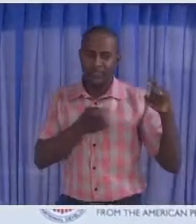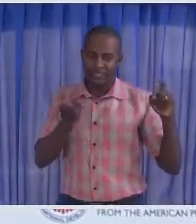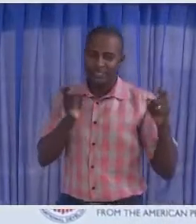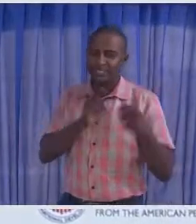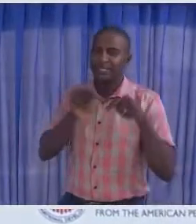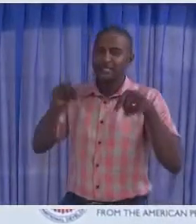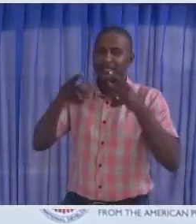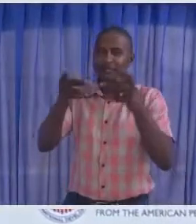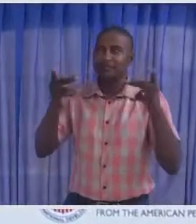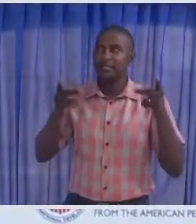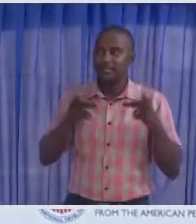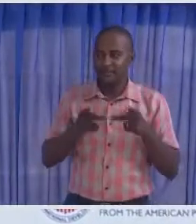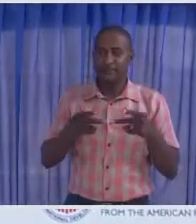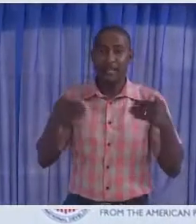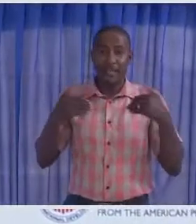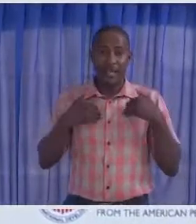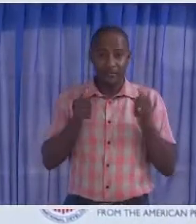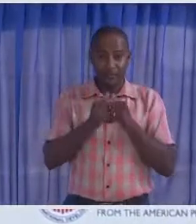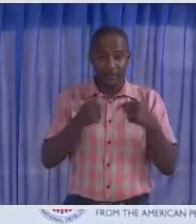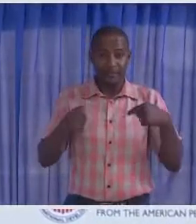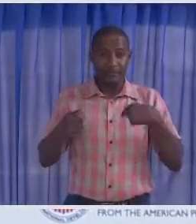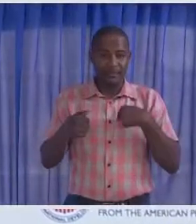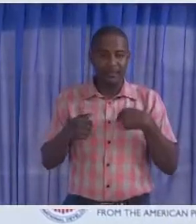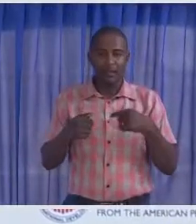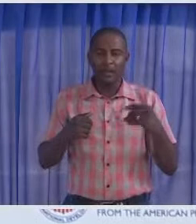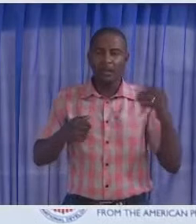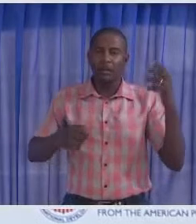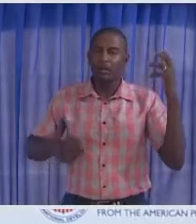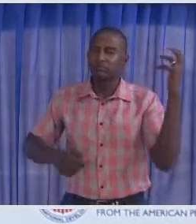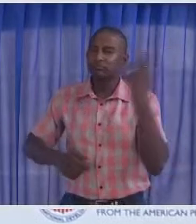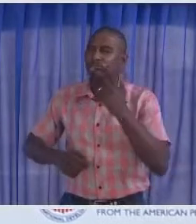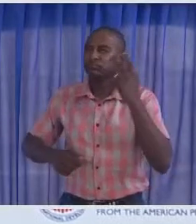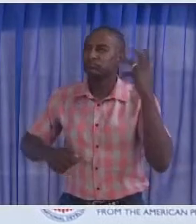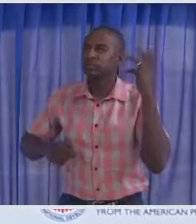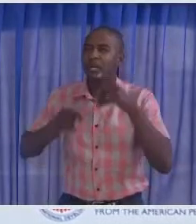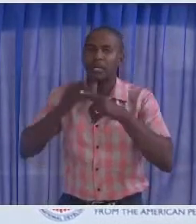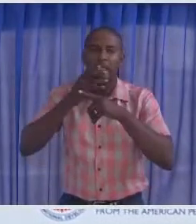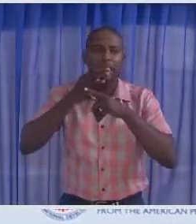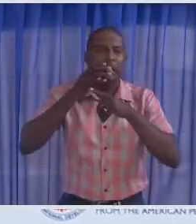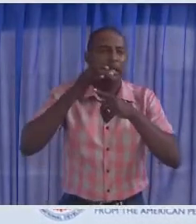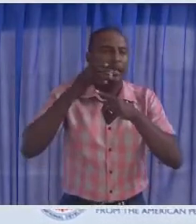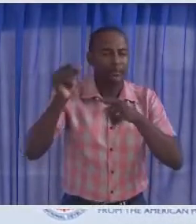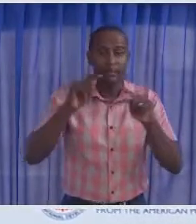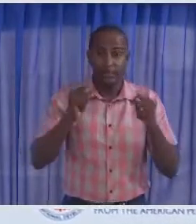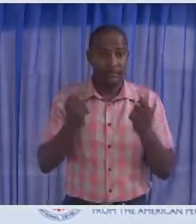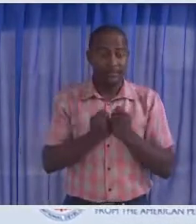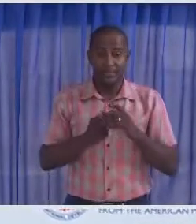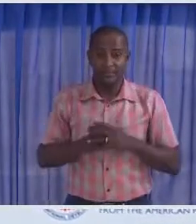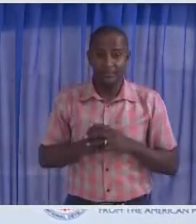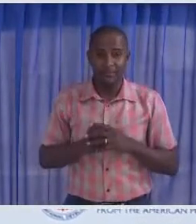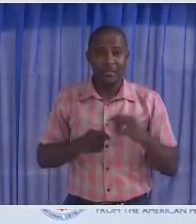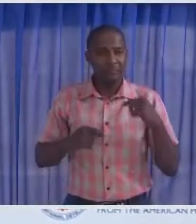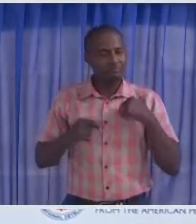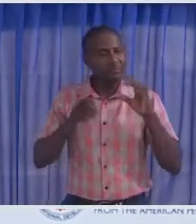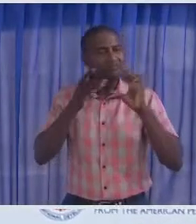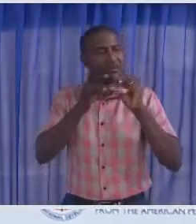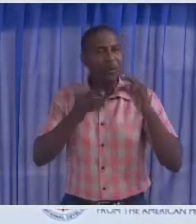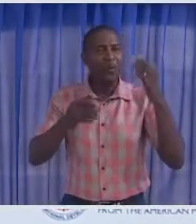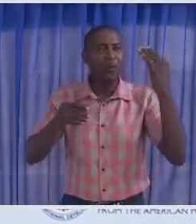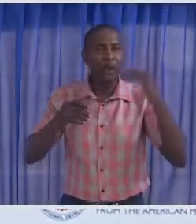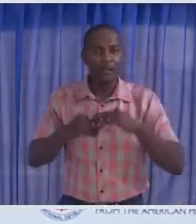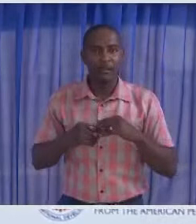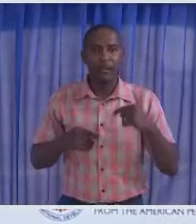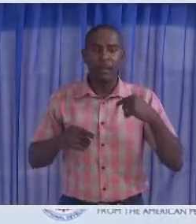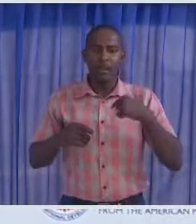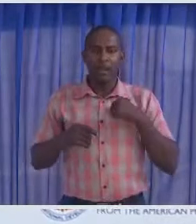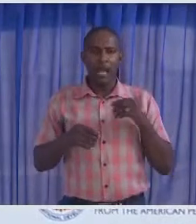with me an excellent team. And I say that because I describe the